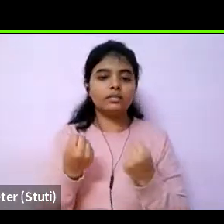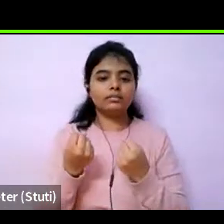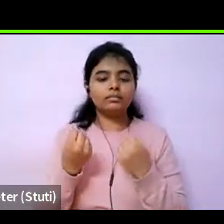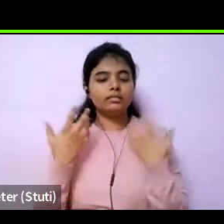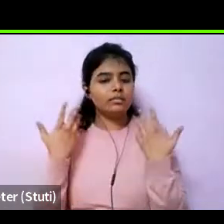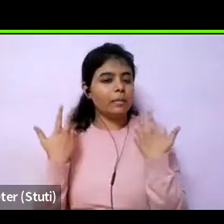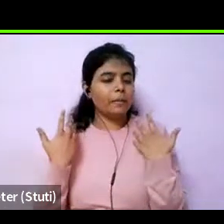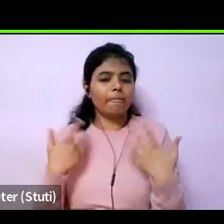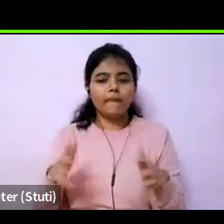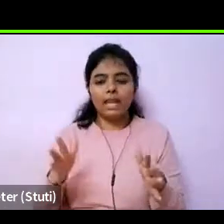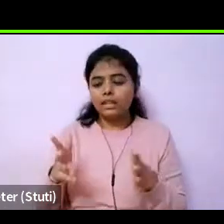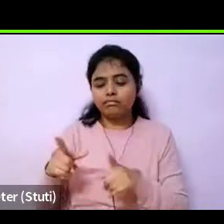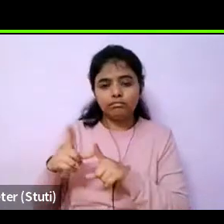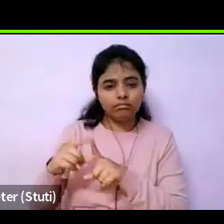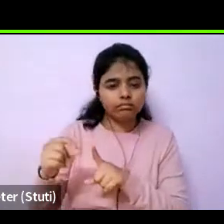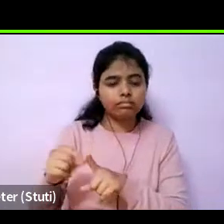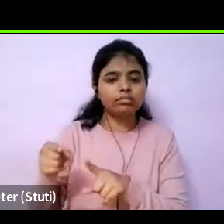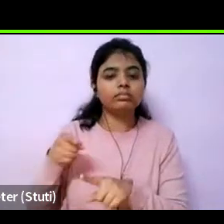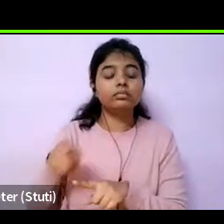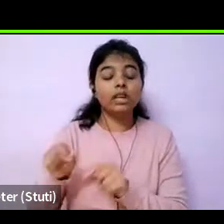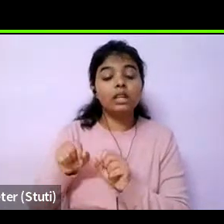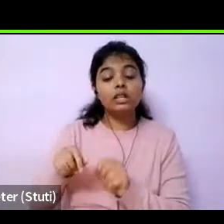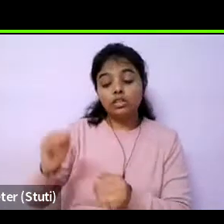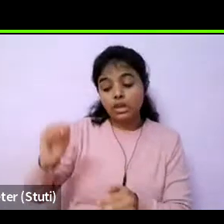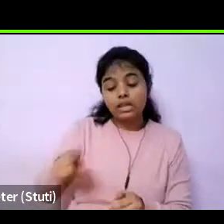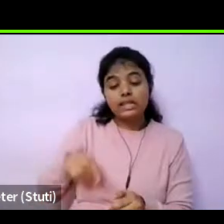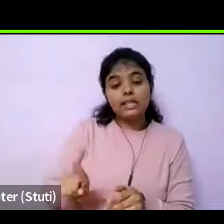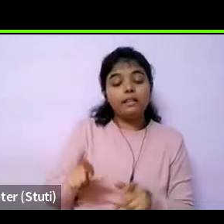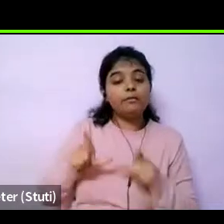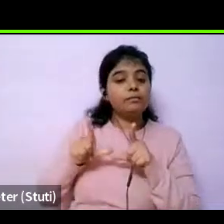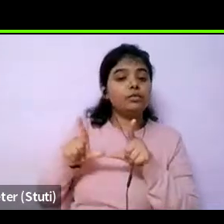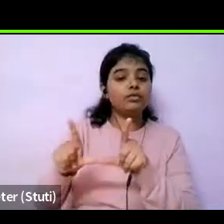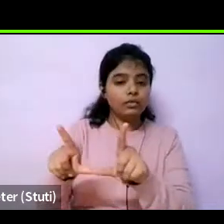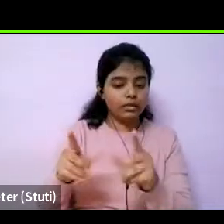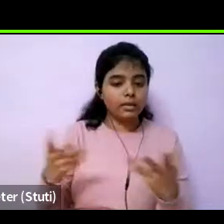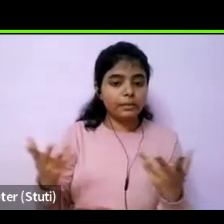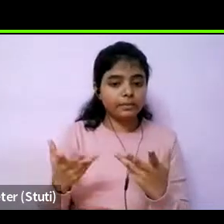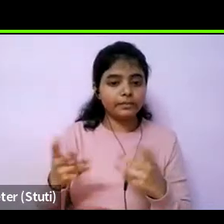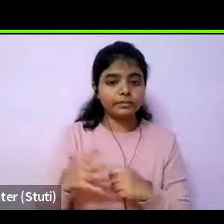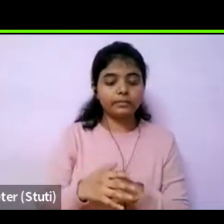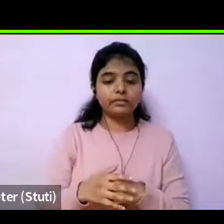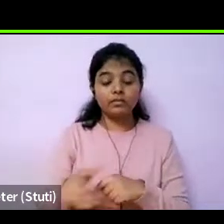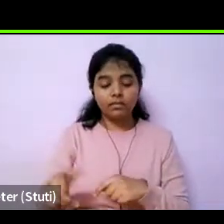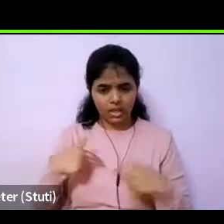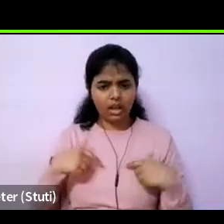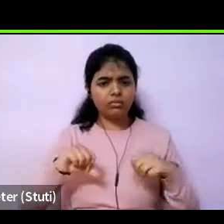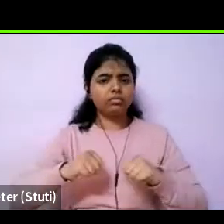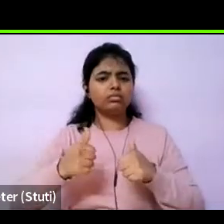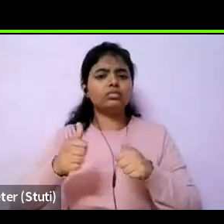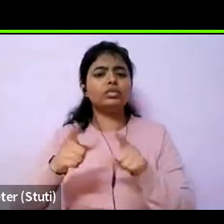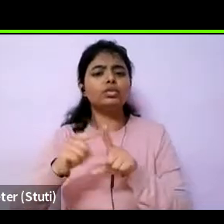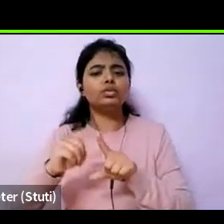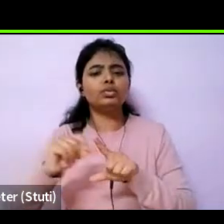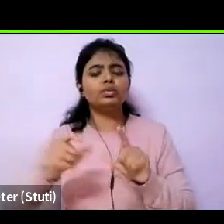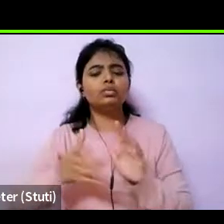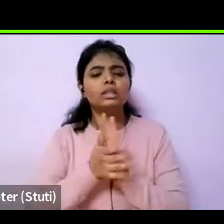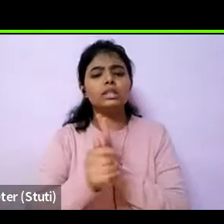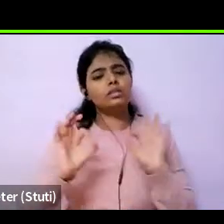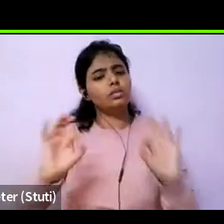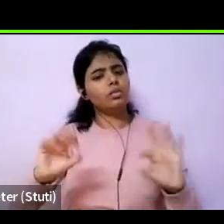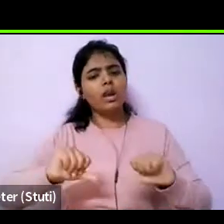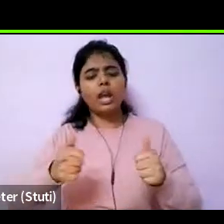part, the child will have to prove that I am able to do more things than the